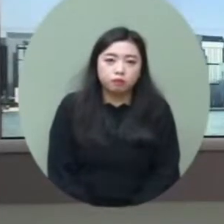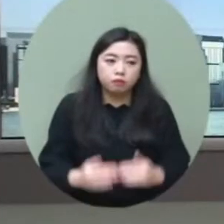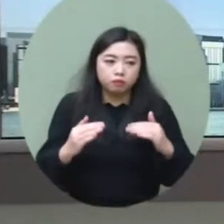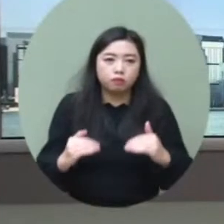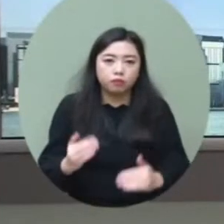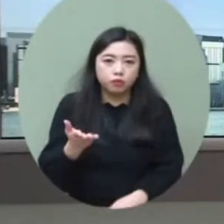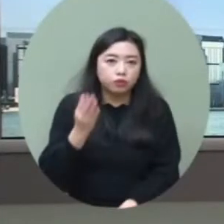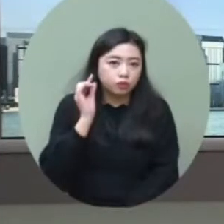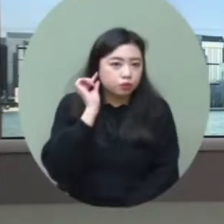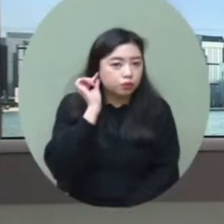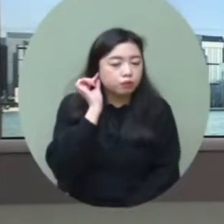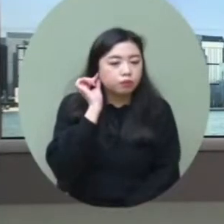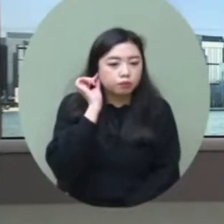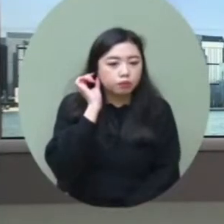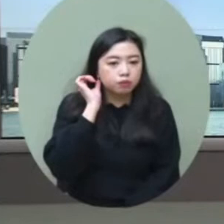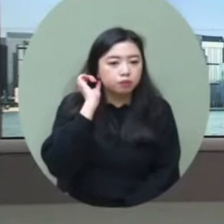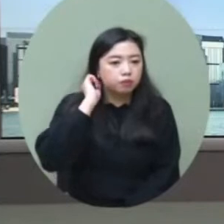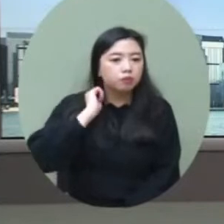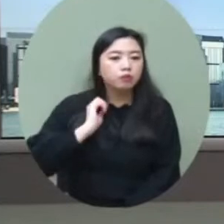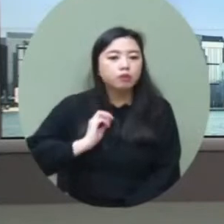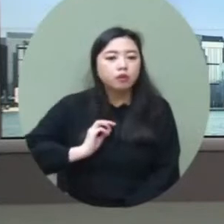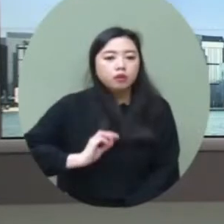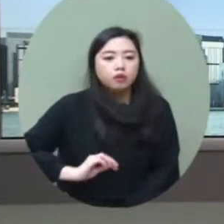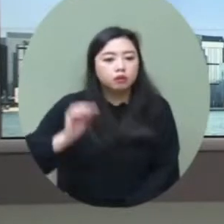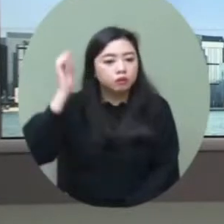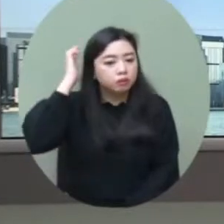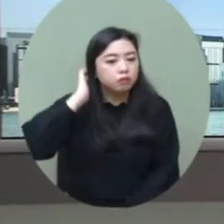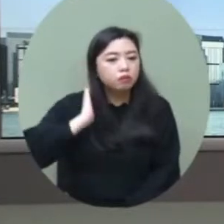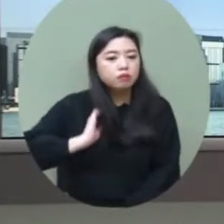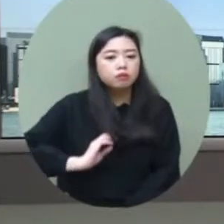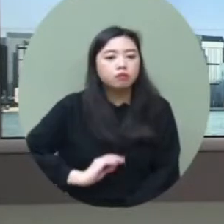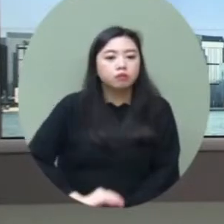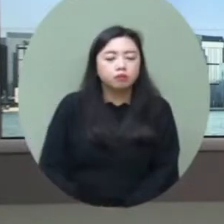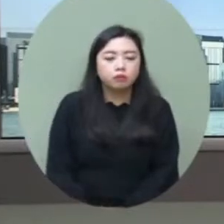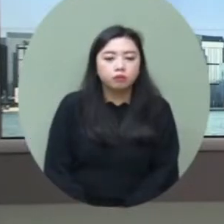possible. The lady in black.